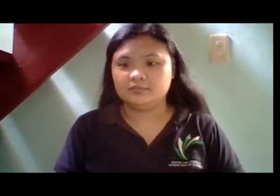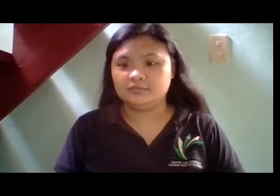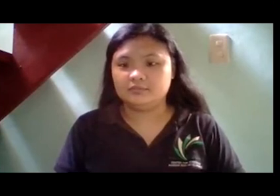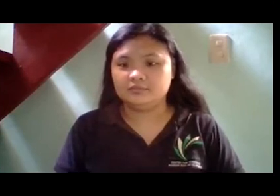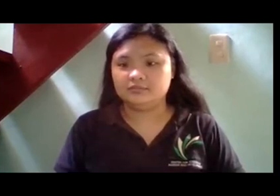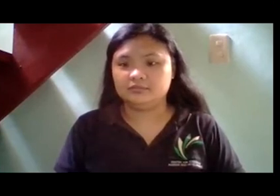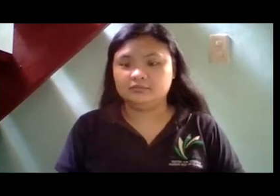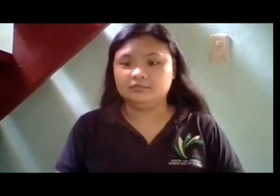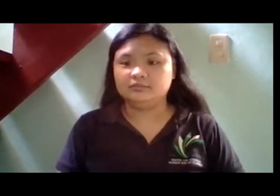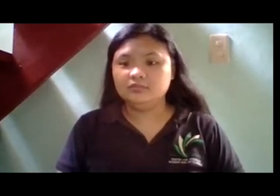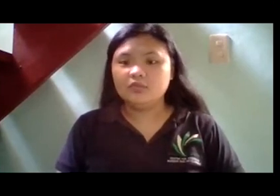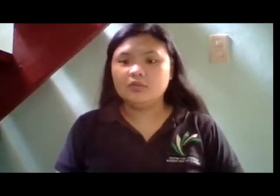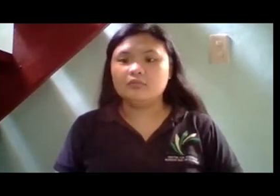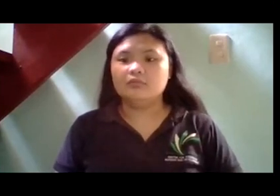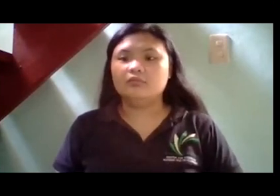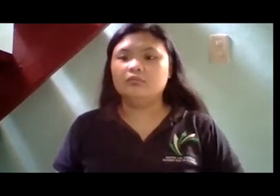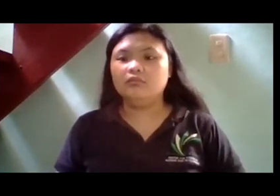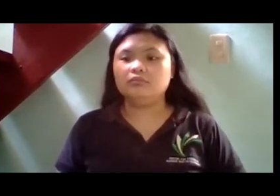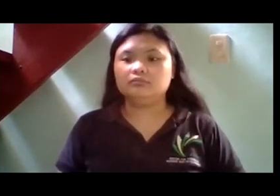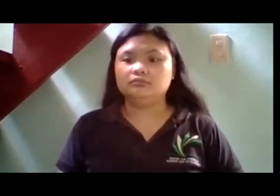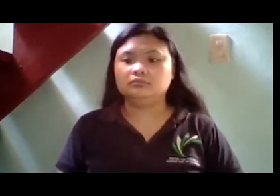inward. So